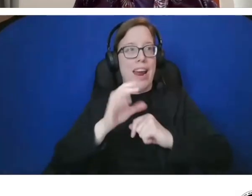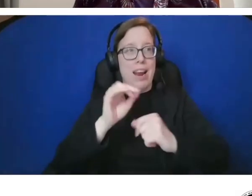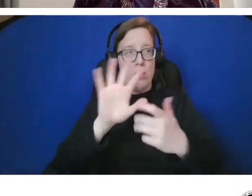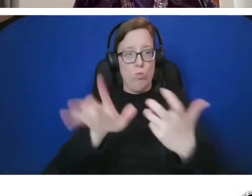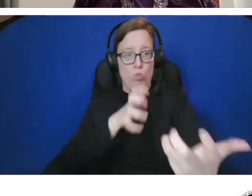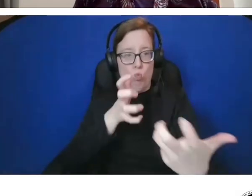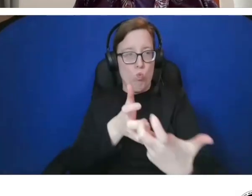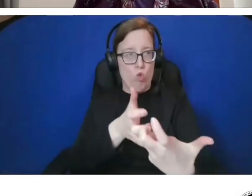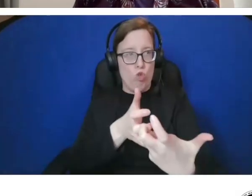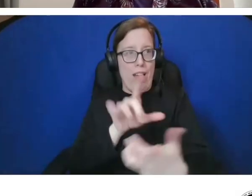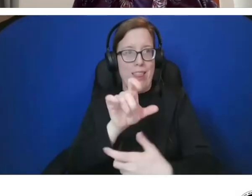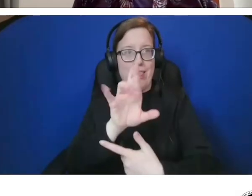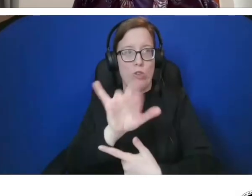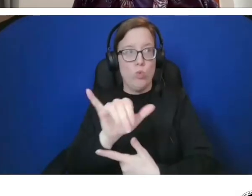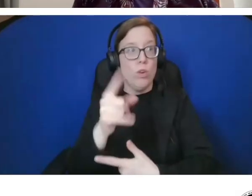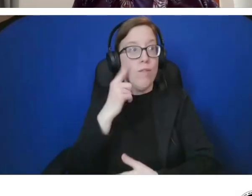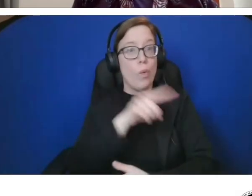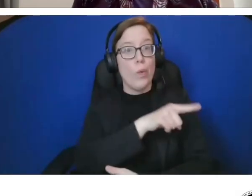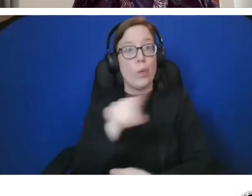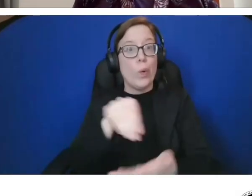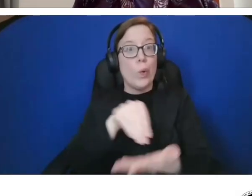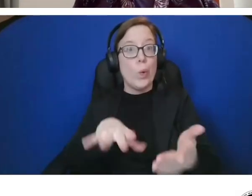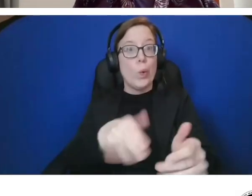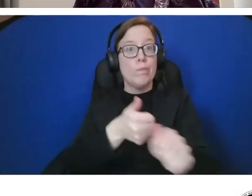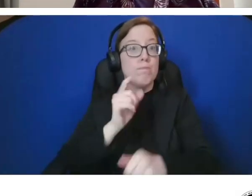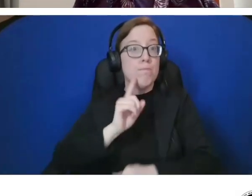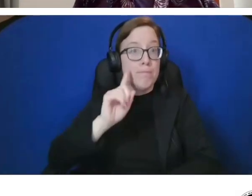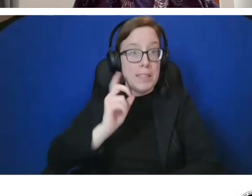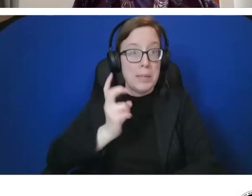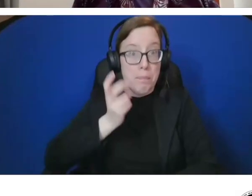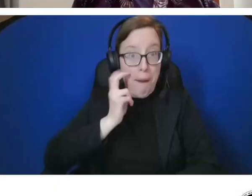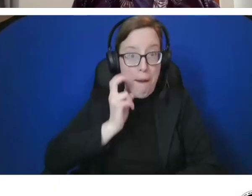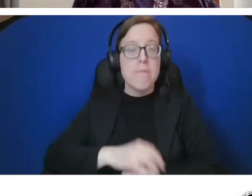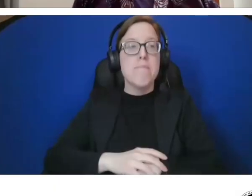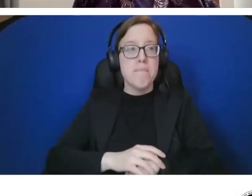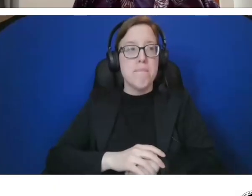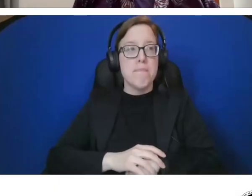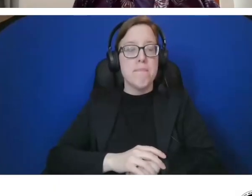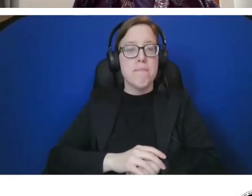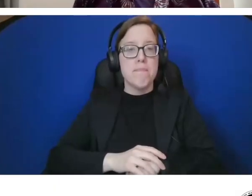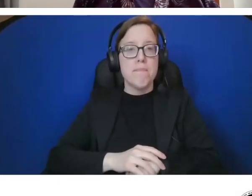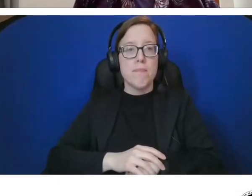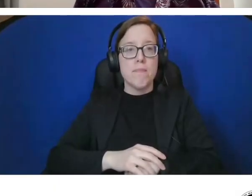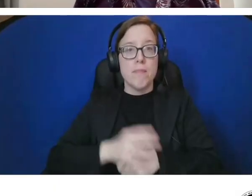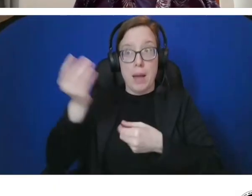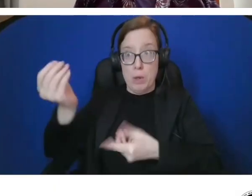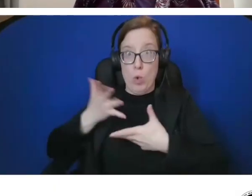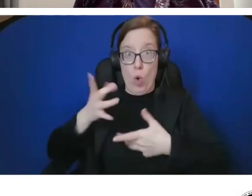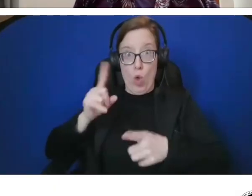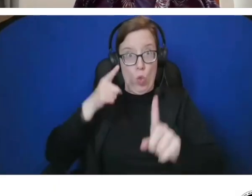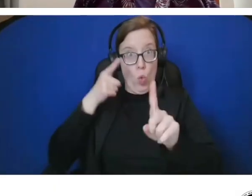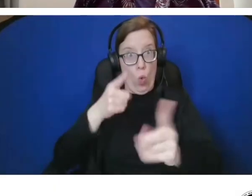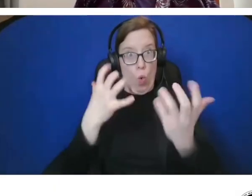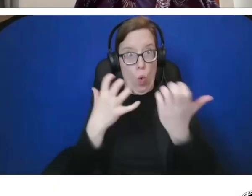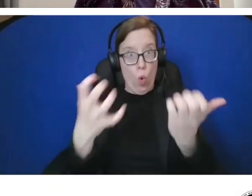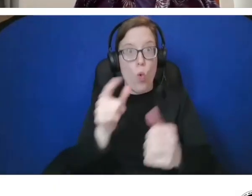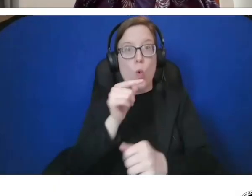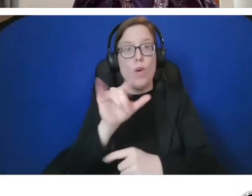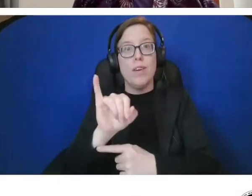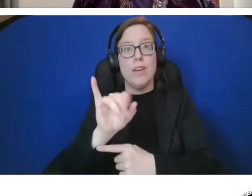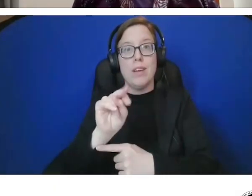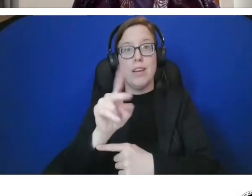and Personalized Literacy for Students Who Are Deafblind. And I have been told that the target audience